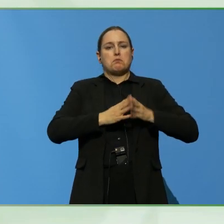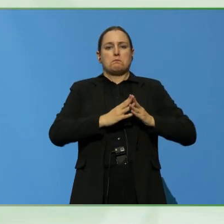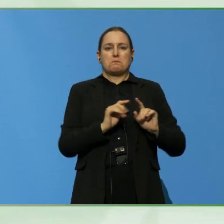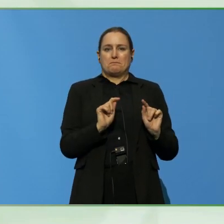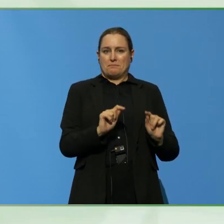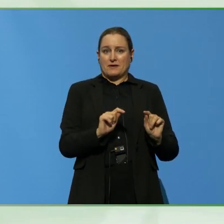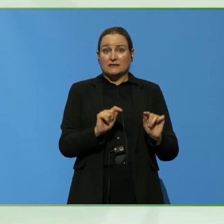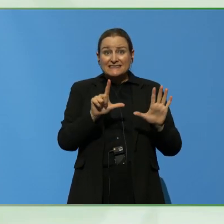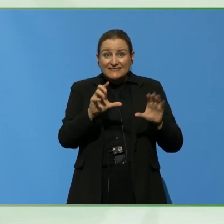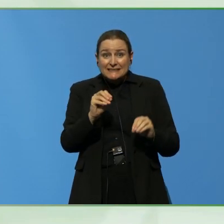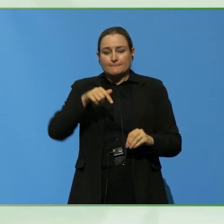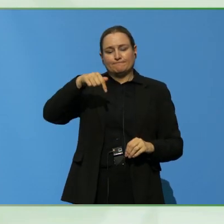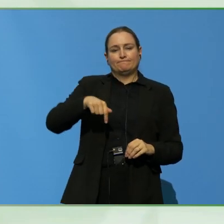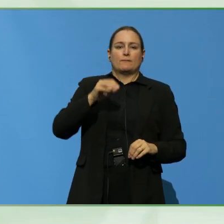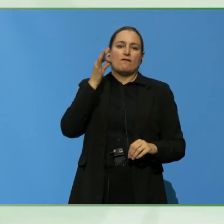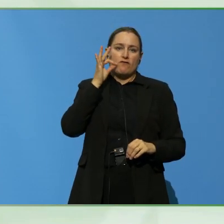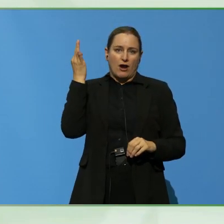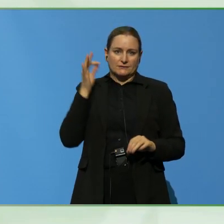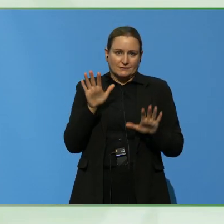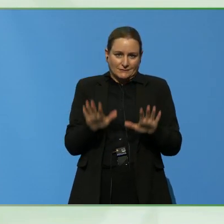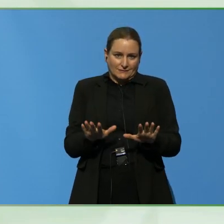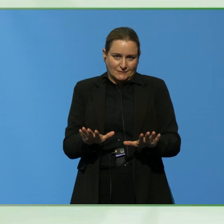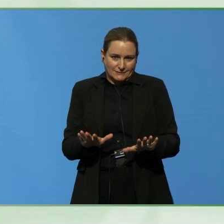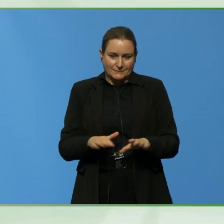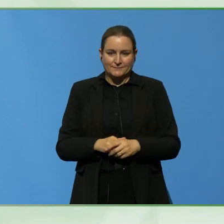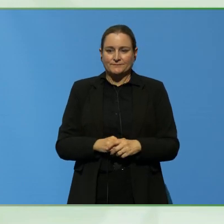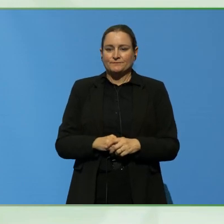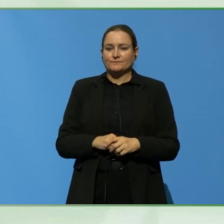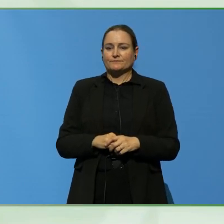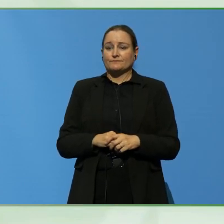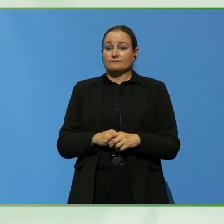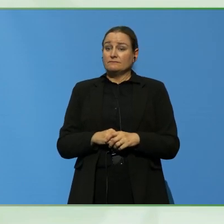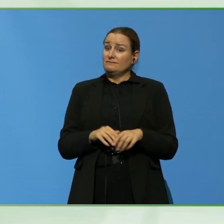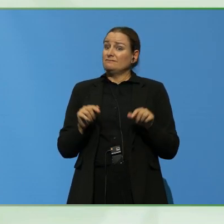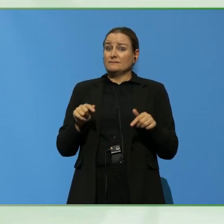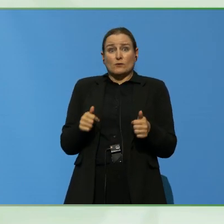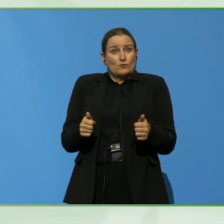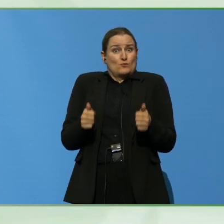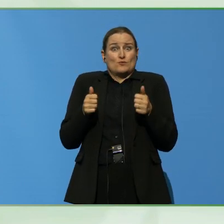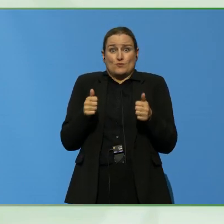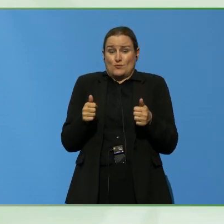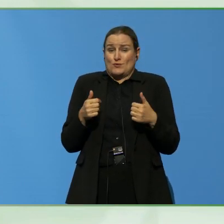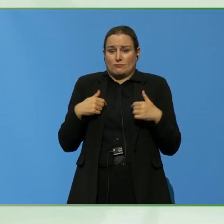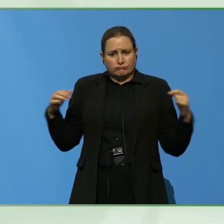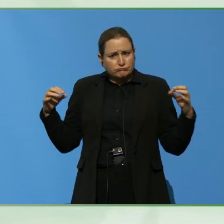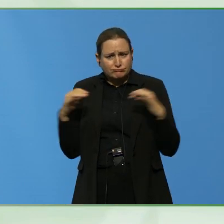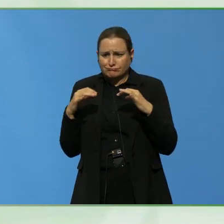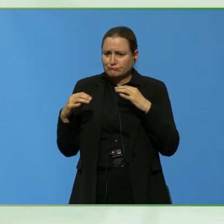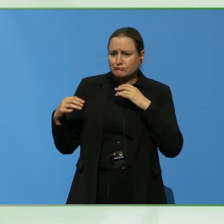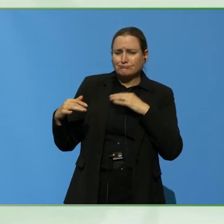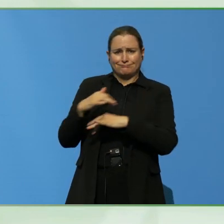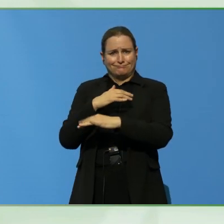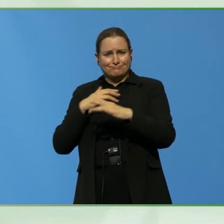And for us, it's very important to get this approach, because it changes the mindset, really, and to talk about